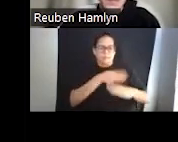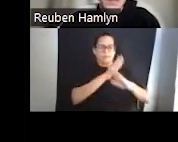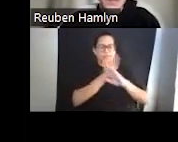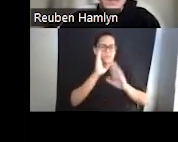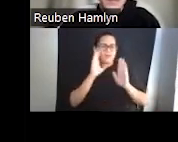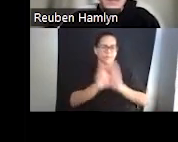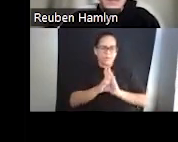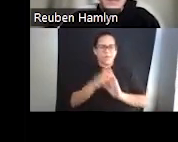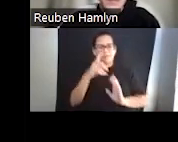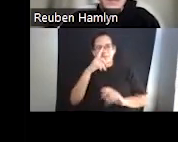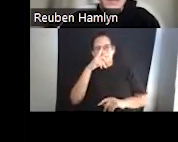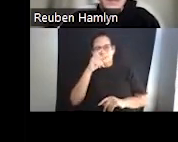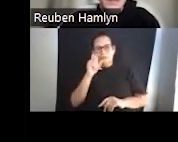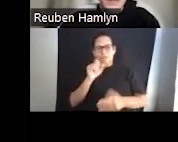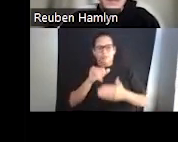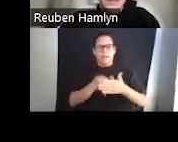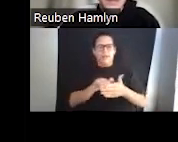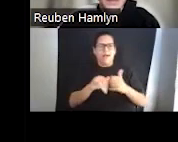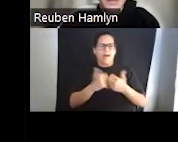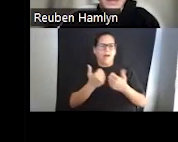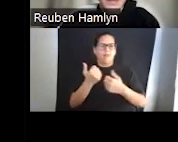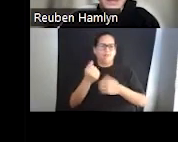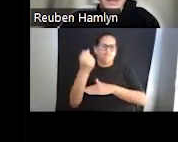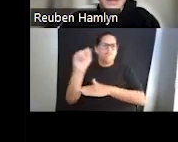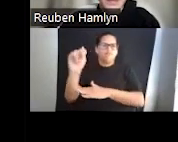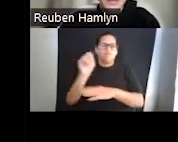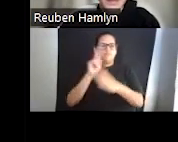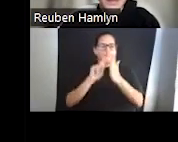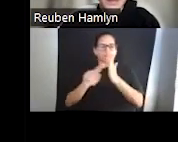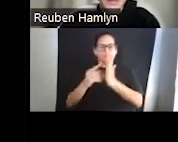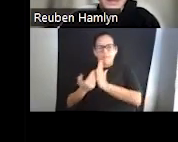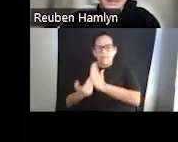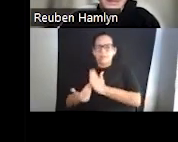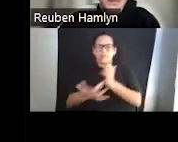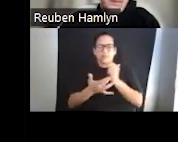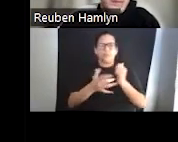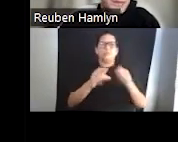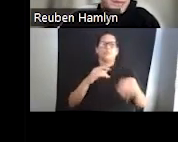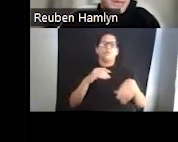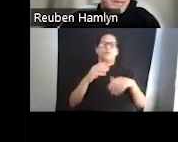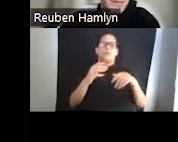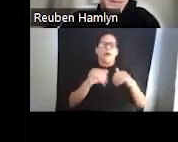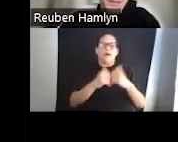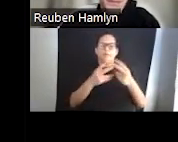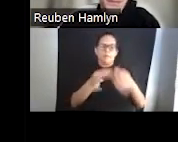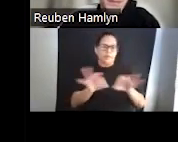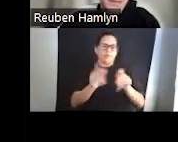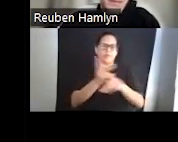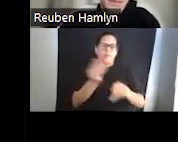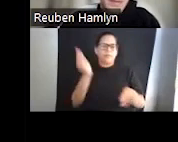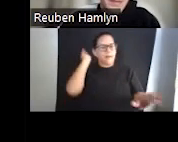image. But how resilient are these detection tools? How much the technology is evolving is something very important to keep in